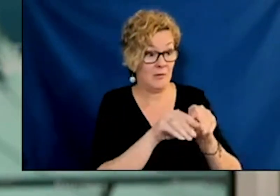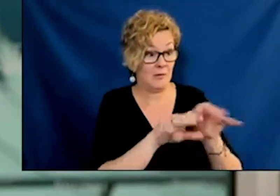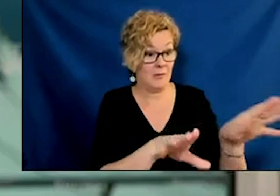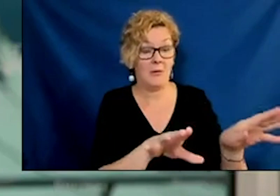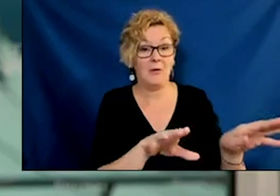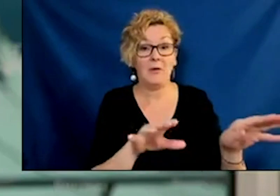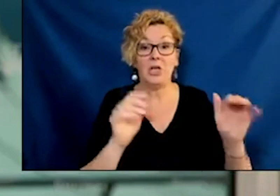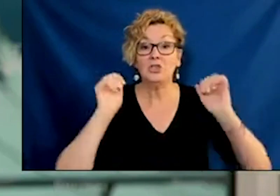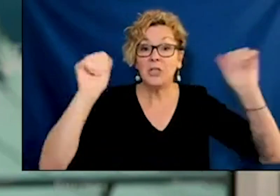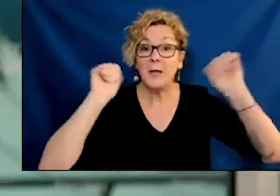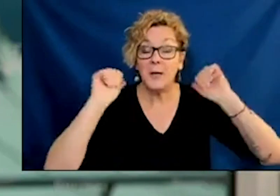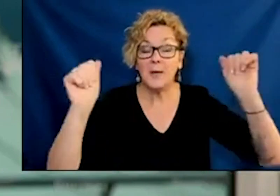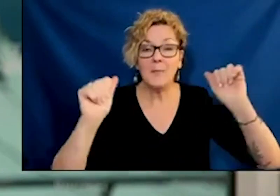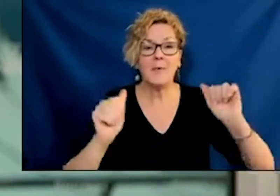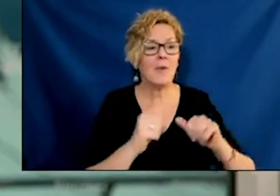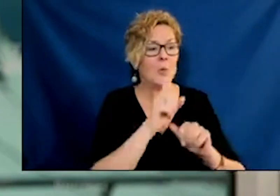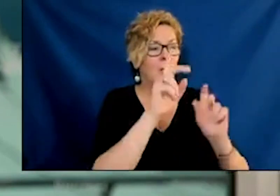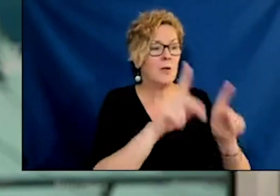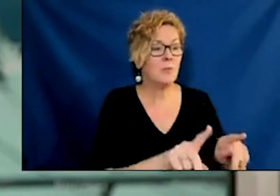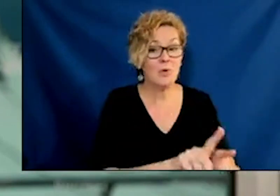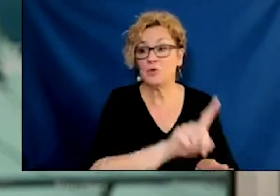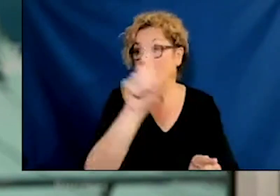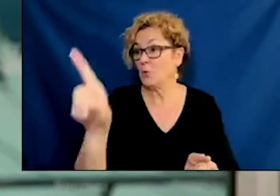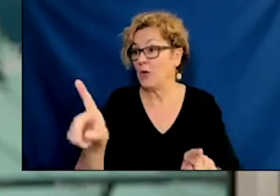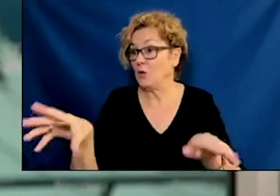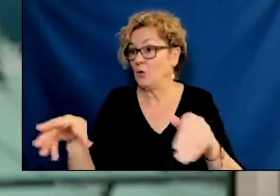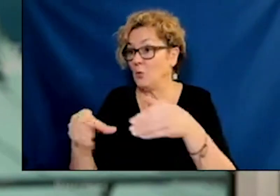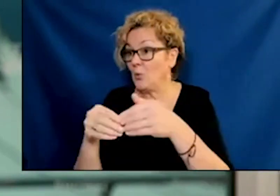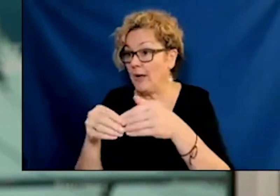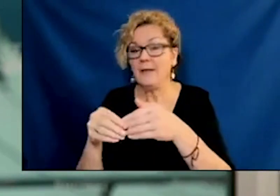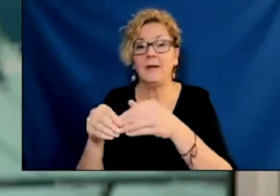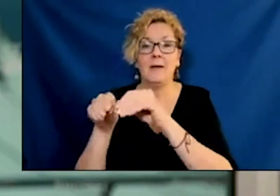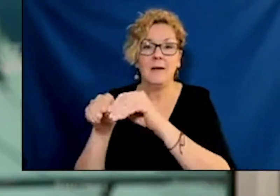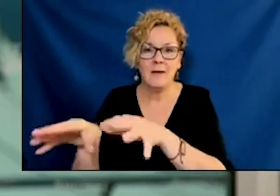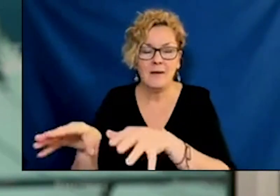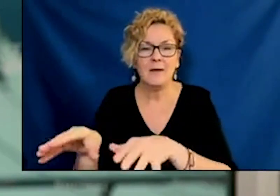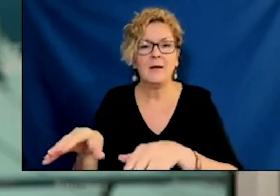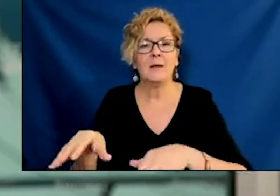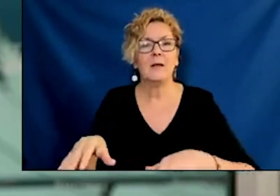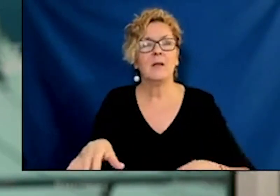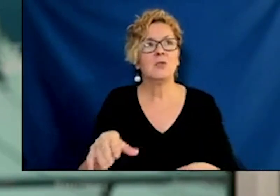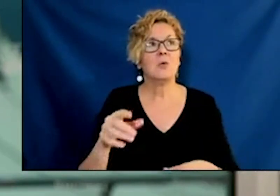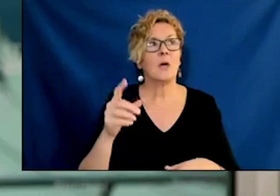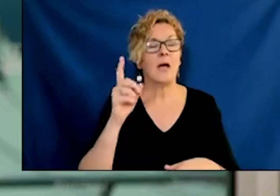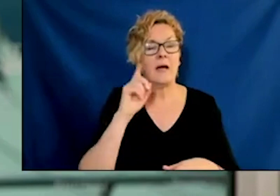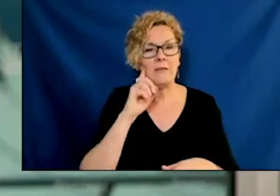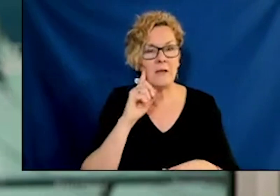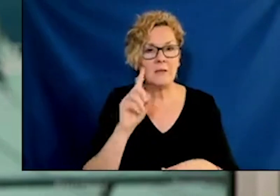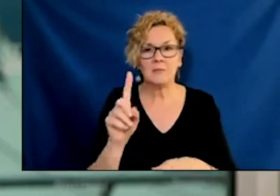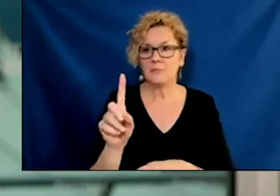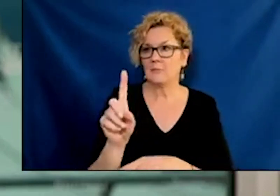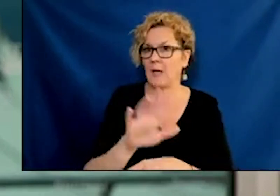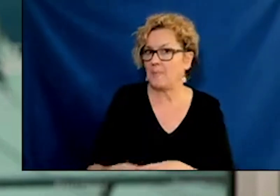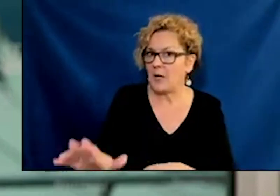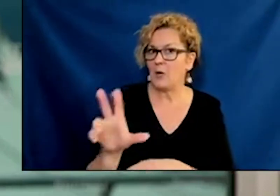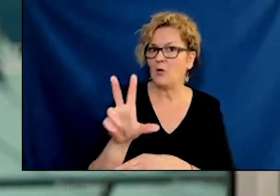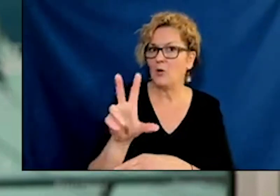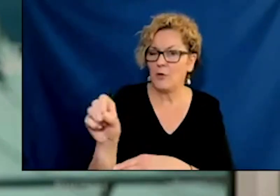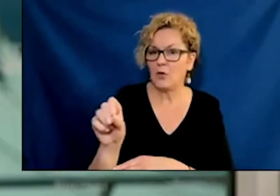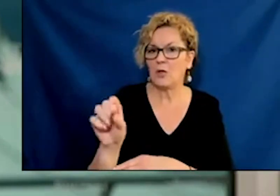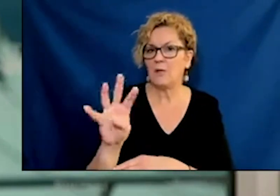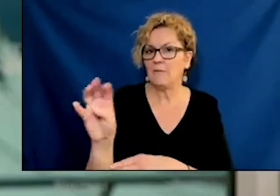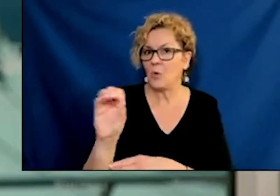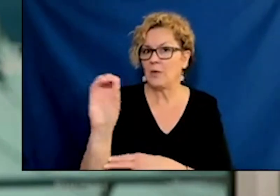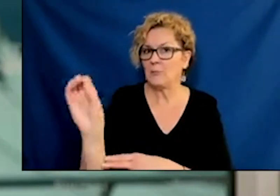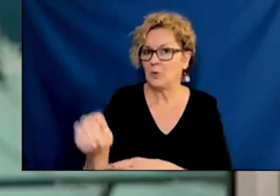about 30%, 40% of the cases we are seeing right now are related to workplaces. But what does that tell you? It tells